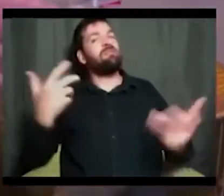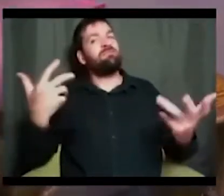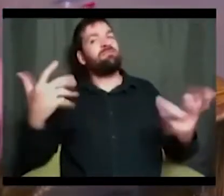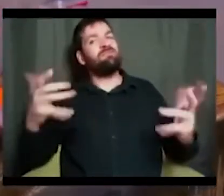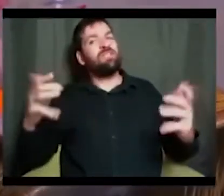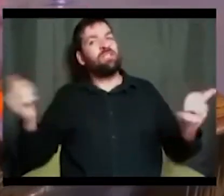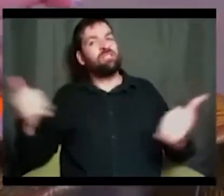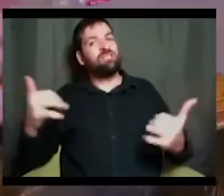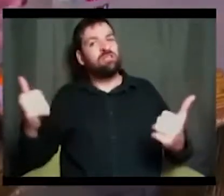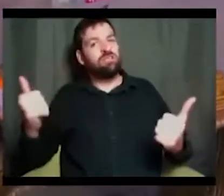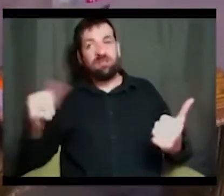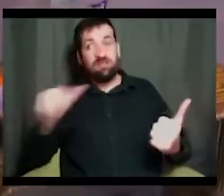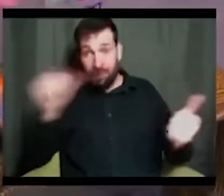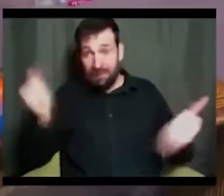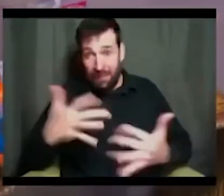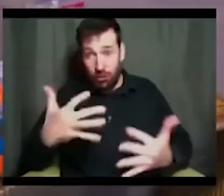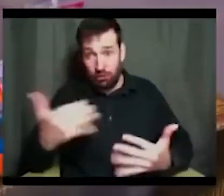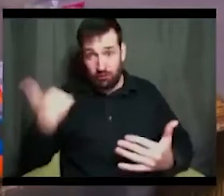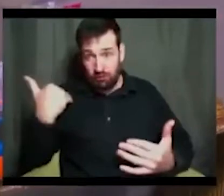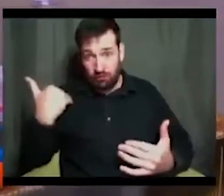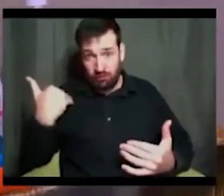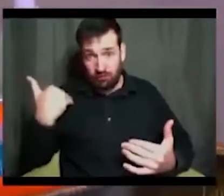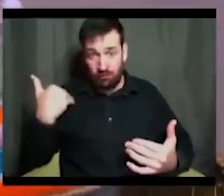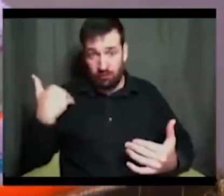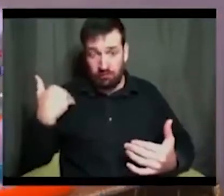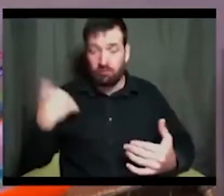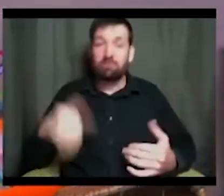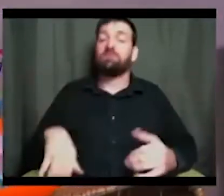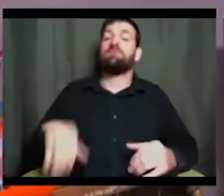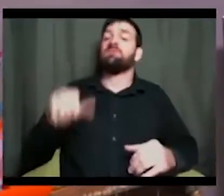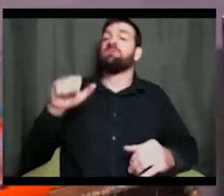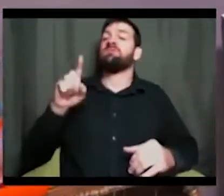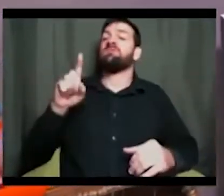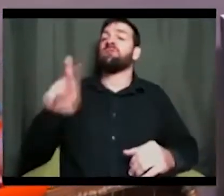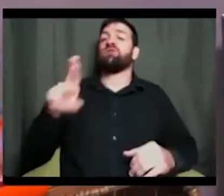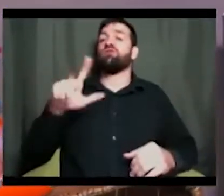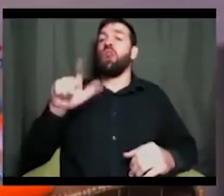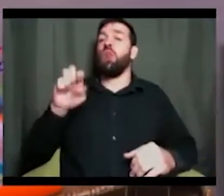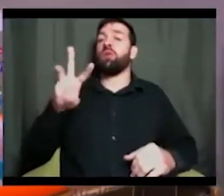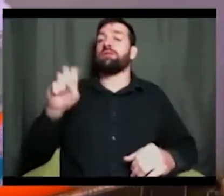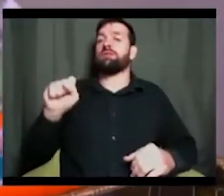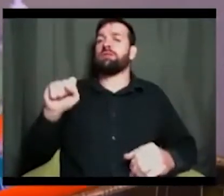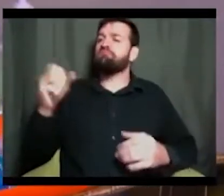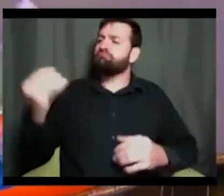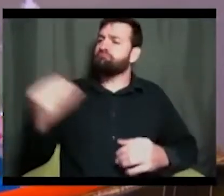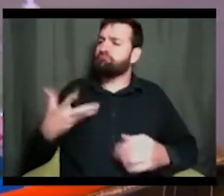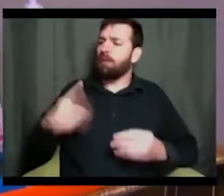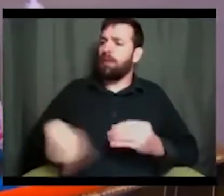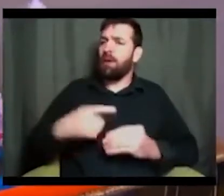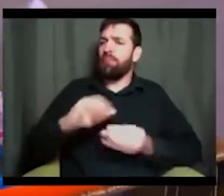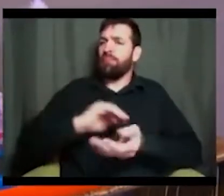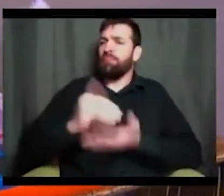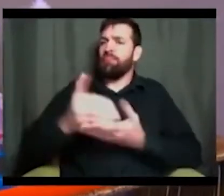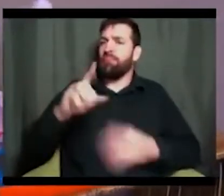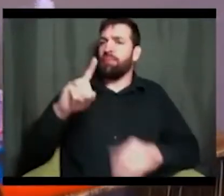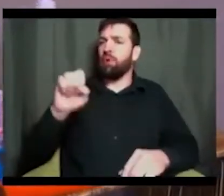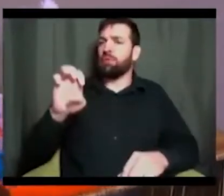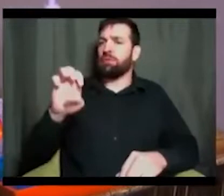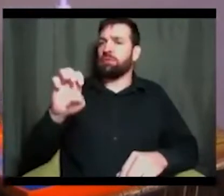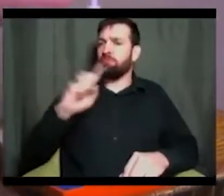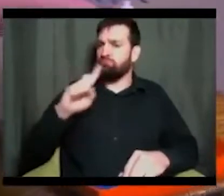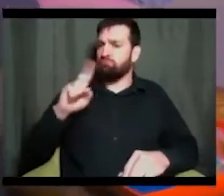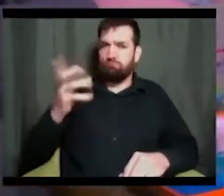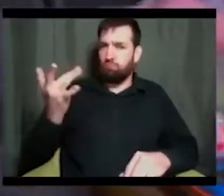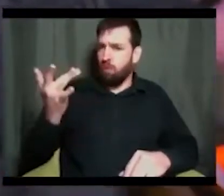you're not going to be scared though this time, okay? Dr. Lewis is right here, and he's going to, so tell us about the dose and just Sure. why we have pediatric